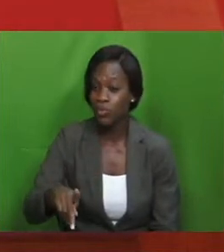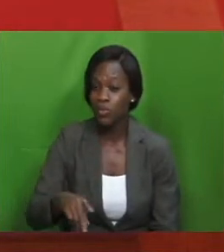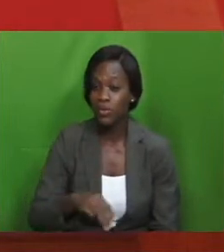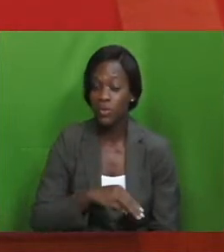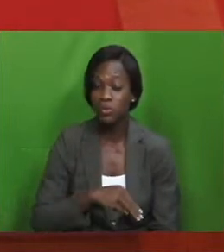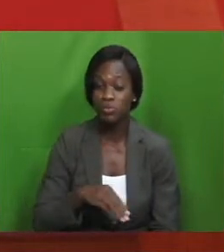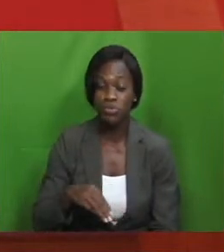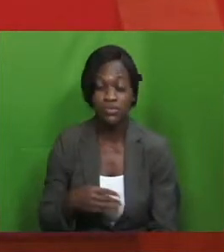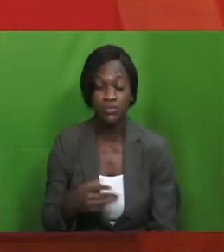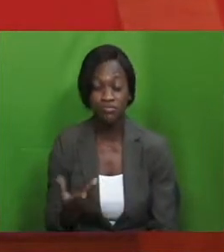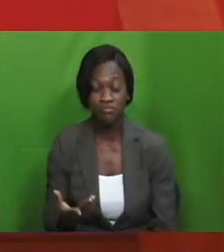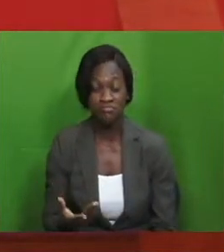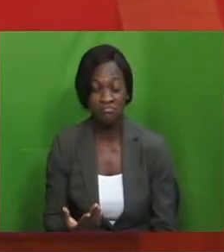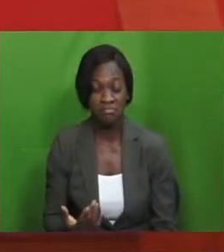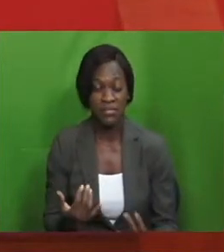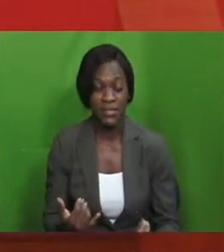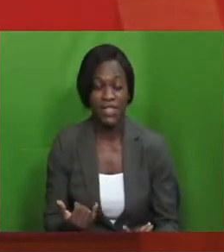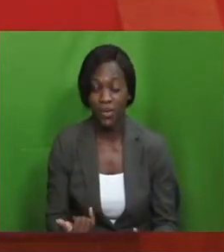has had its say